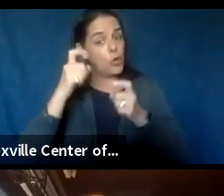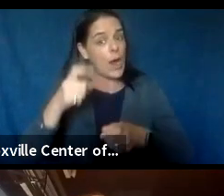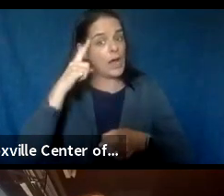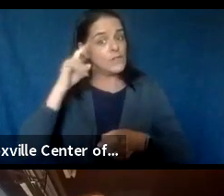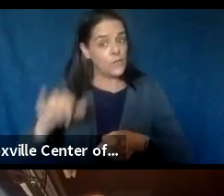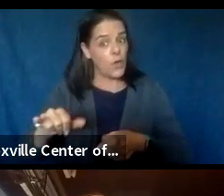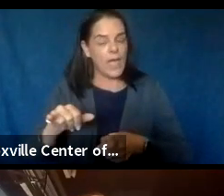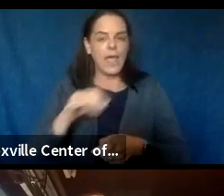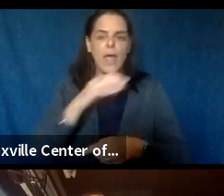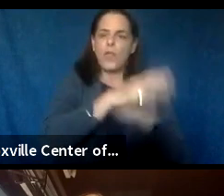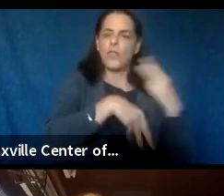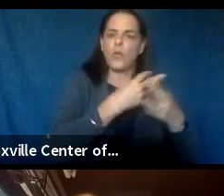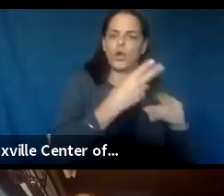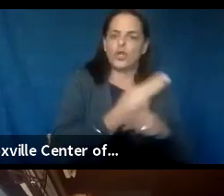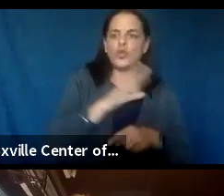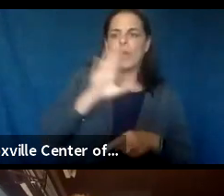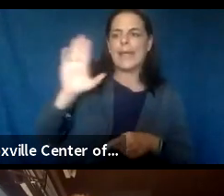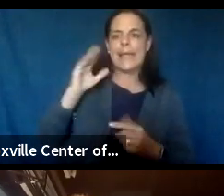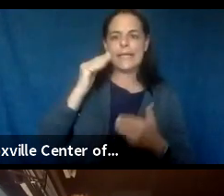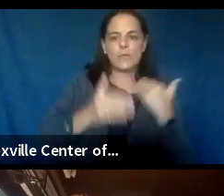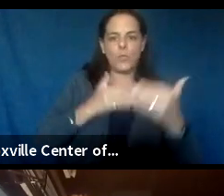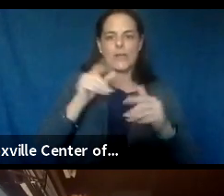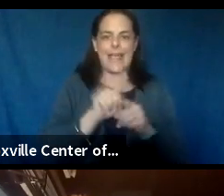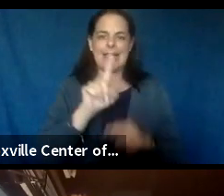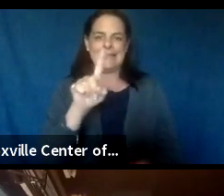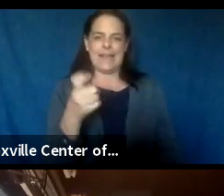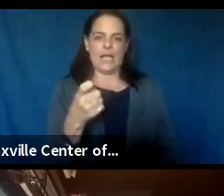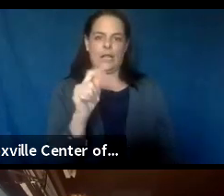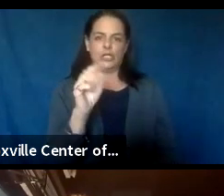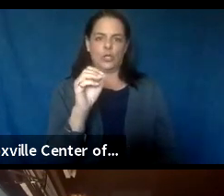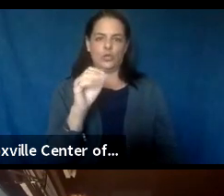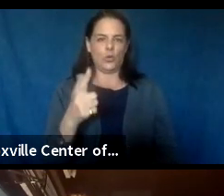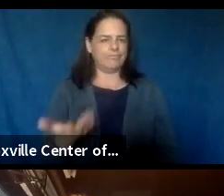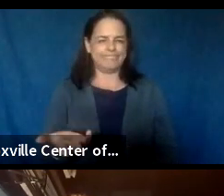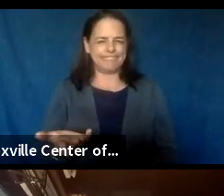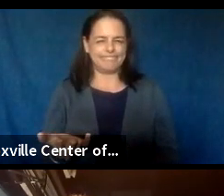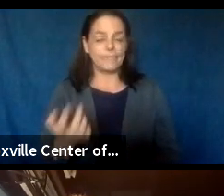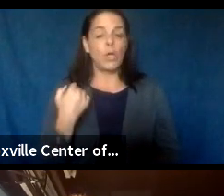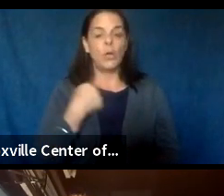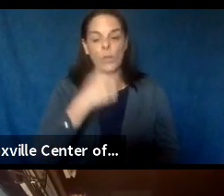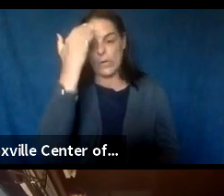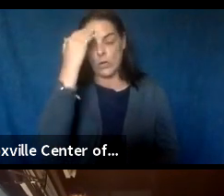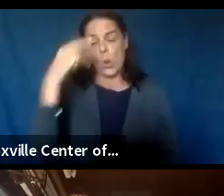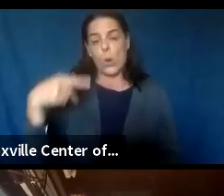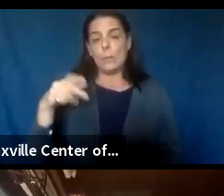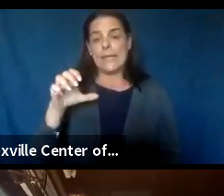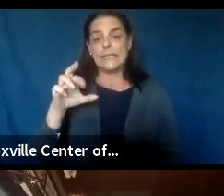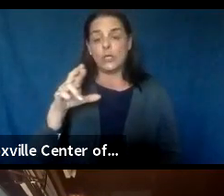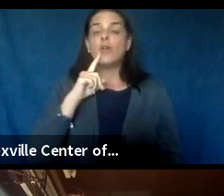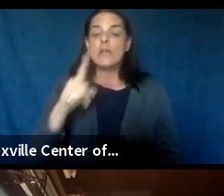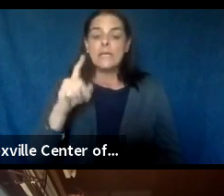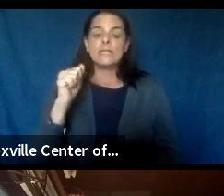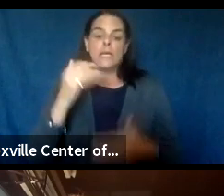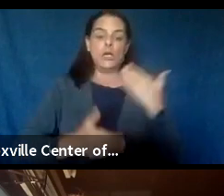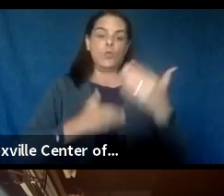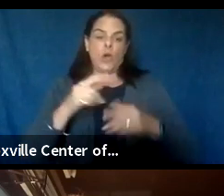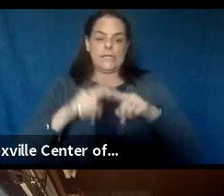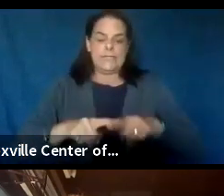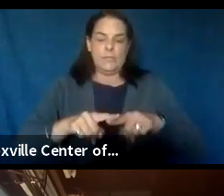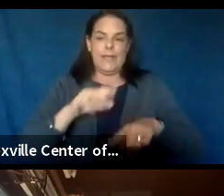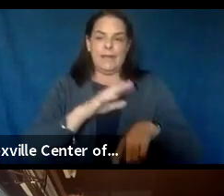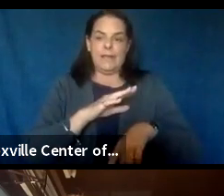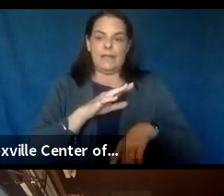using his process as a diagnostic tool. We do know that the PCR is a process dependent on